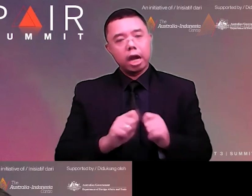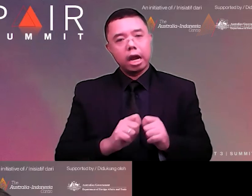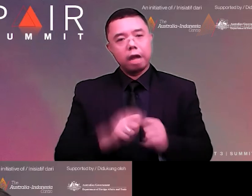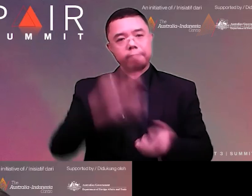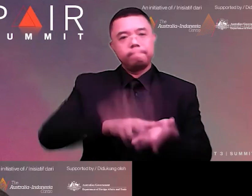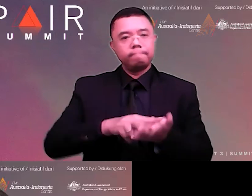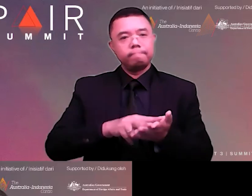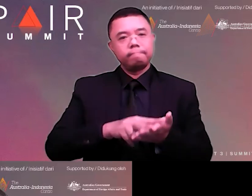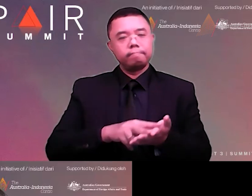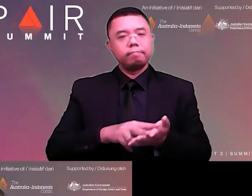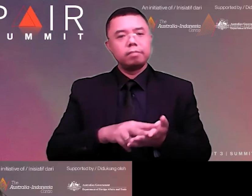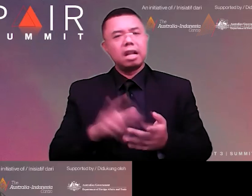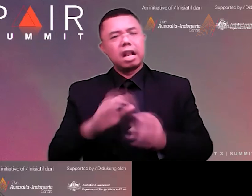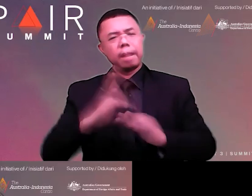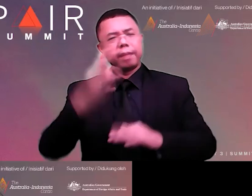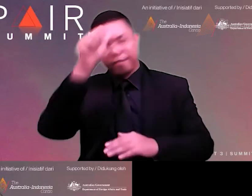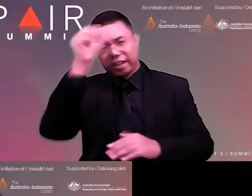used